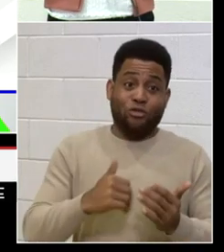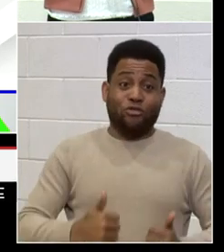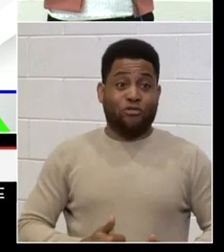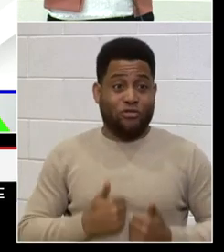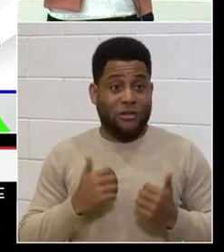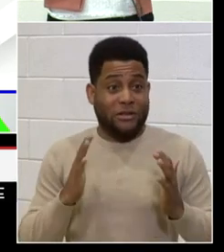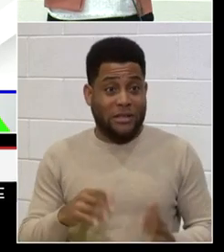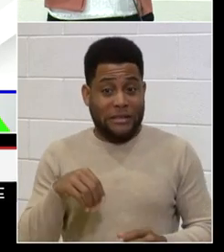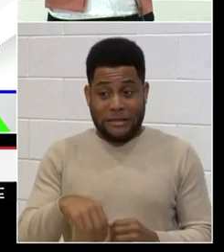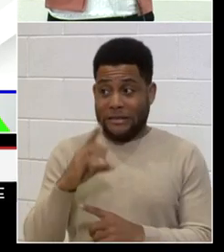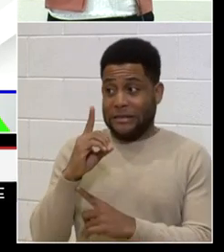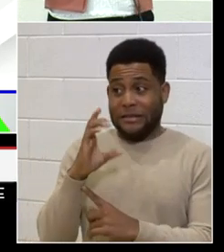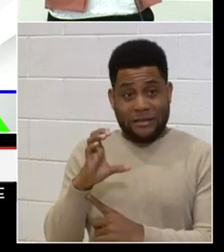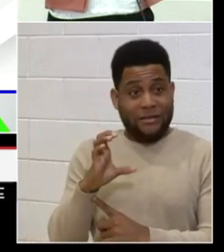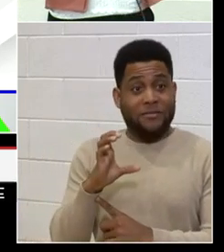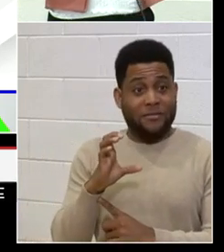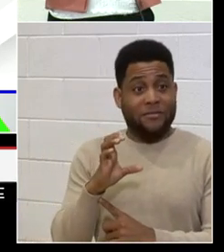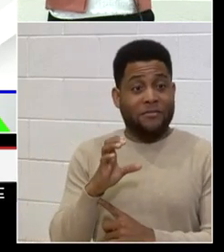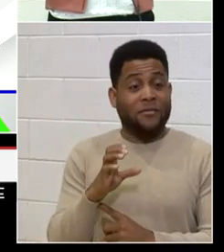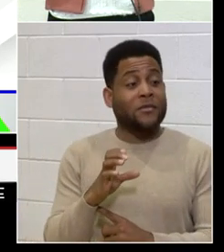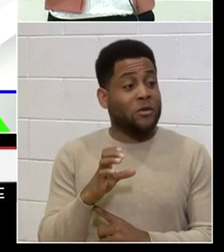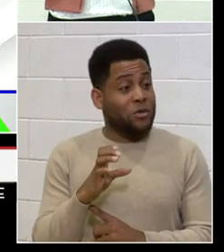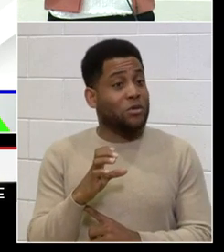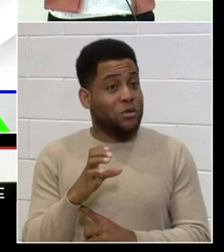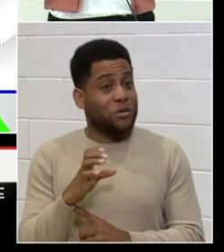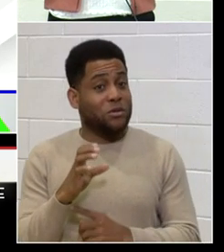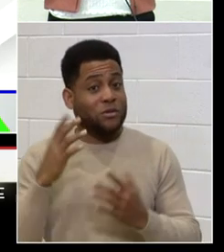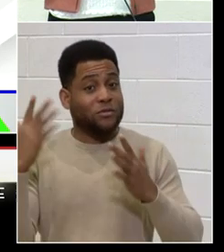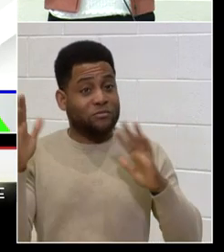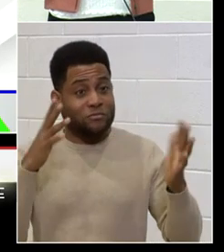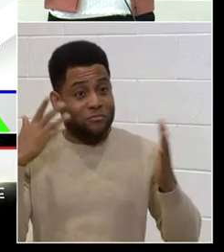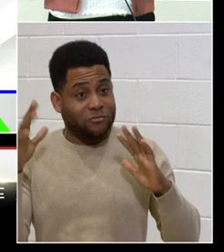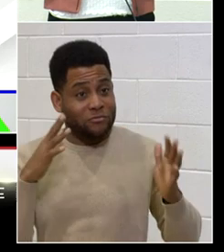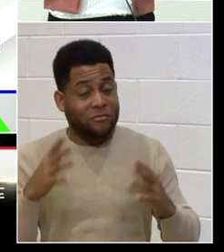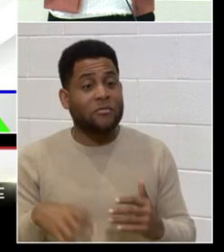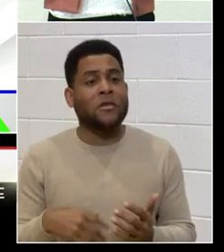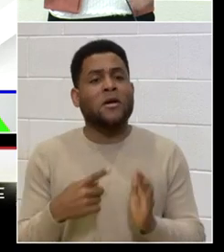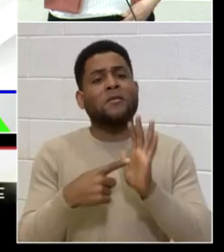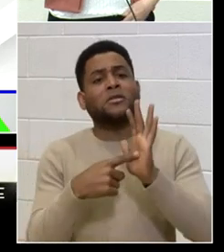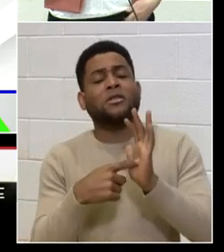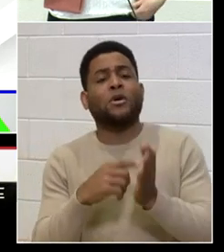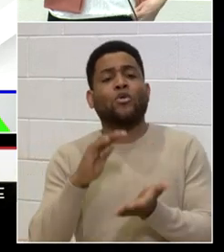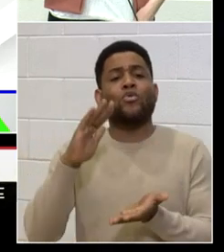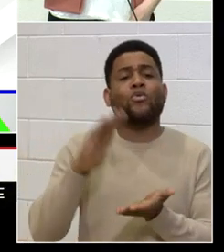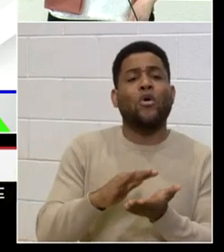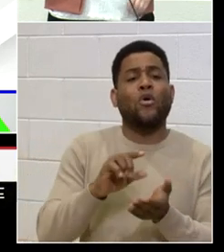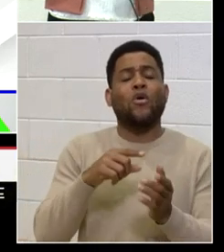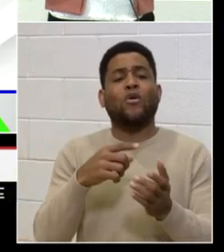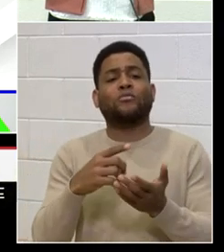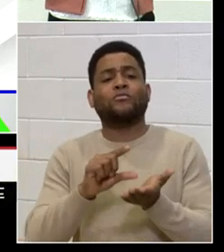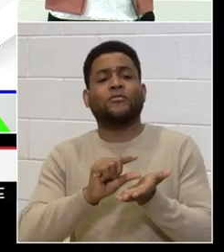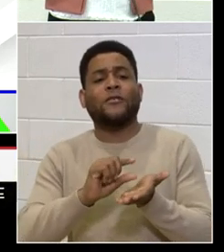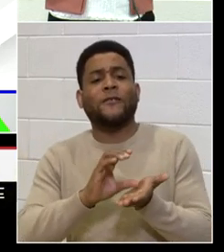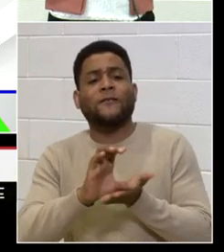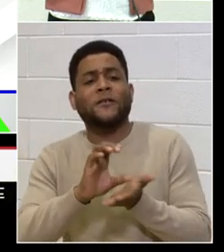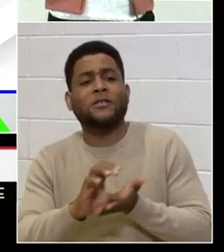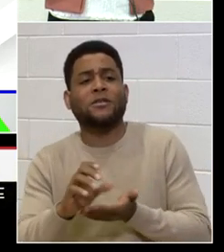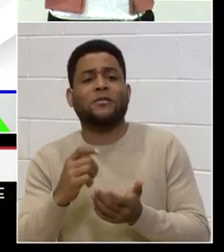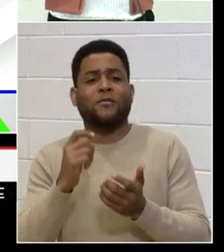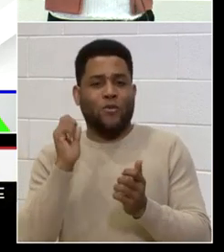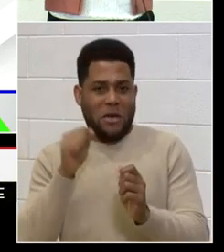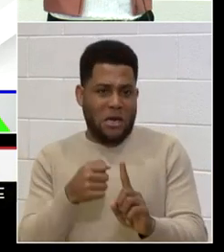This is a great example of a low-dollar investment that will have significant life-changing implications for our